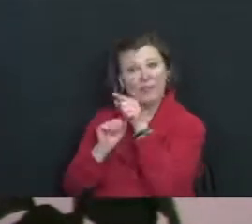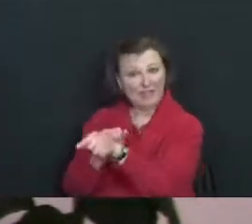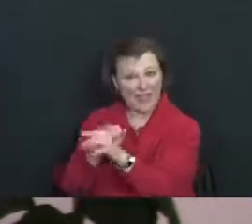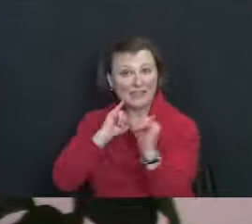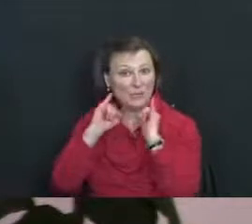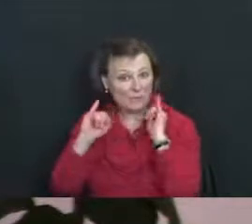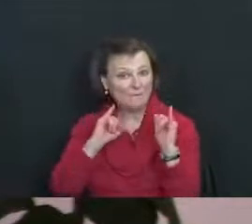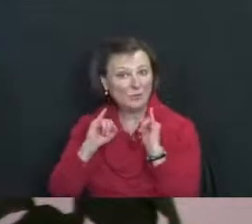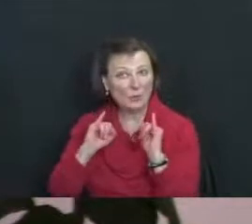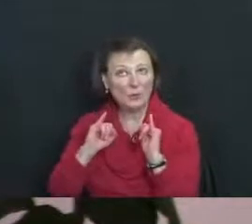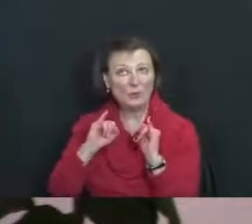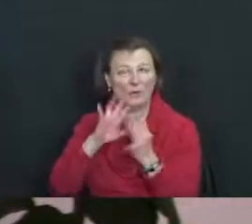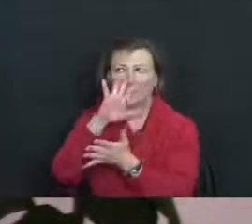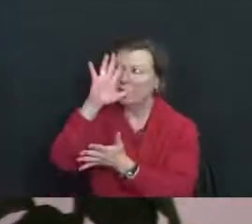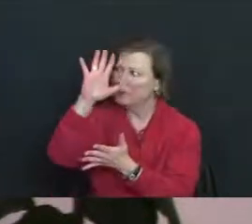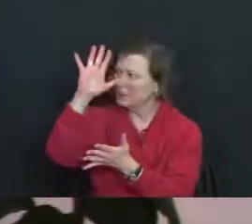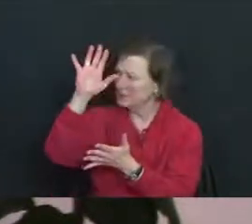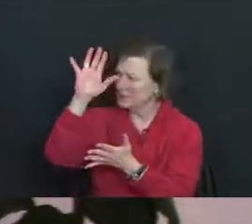was a